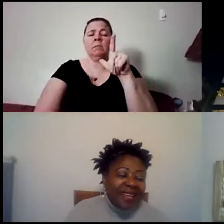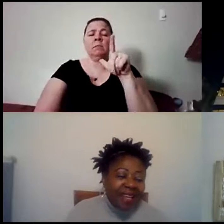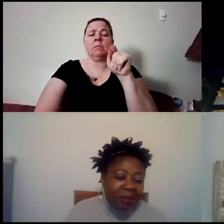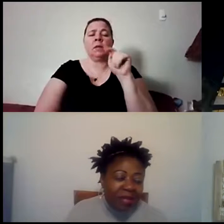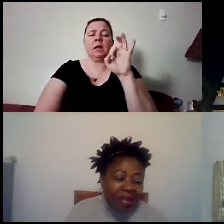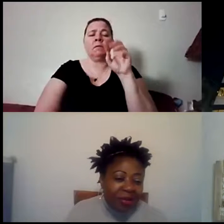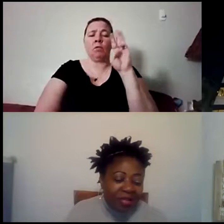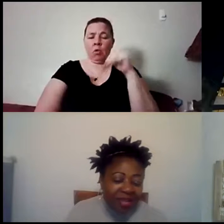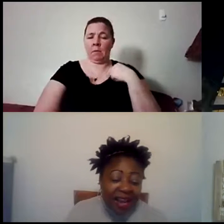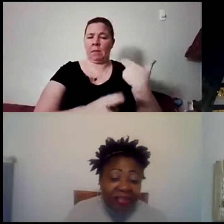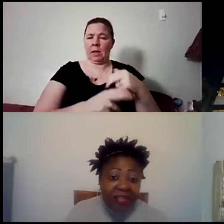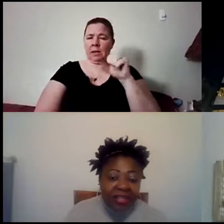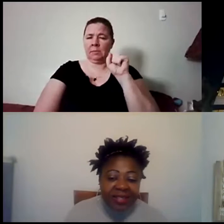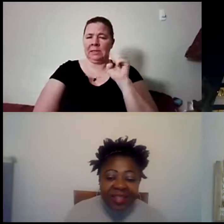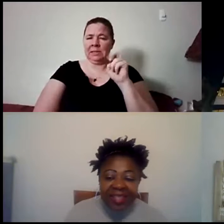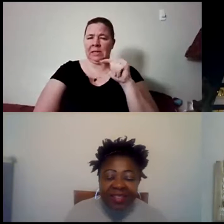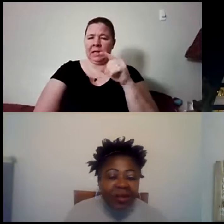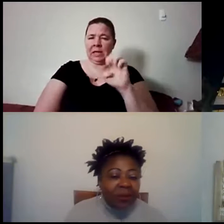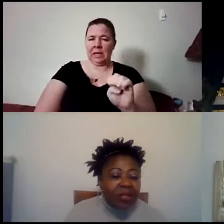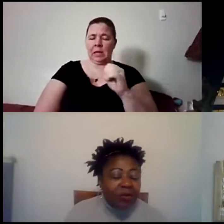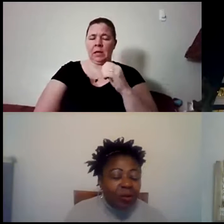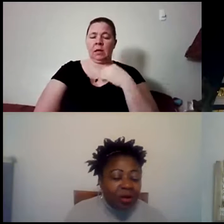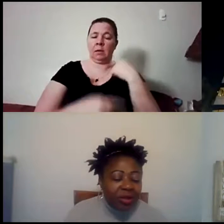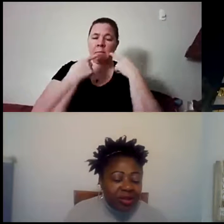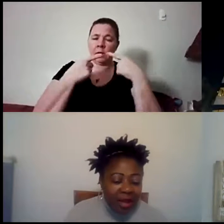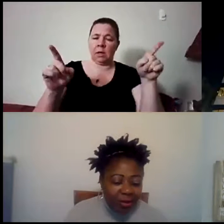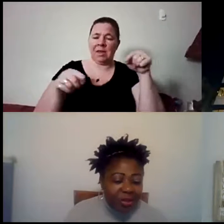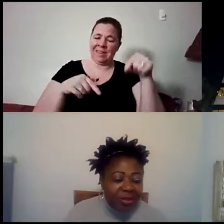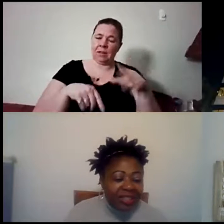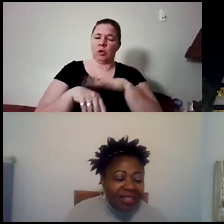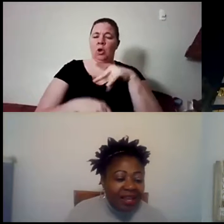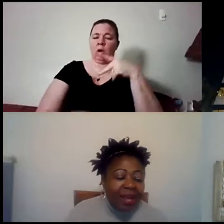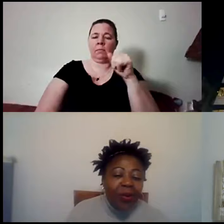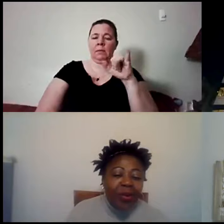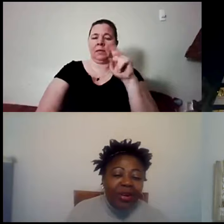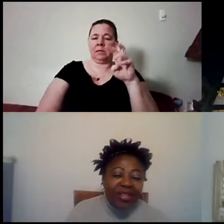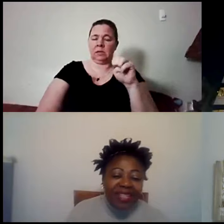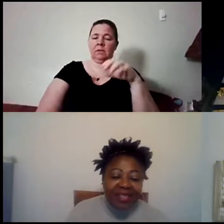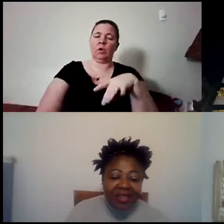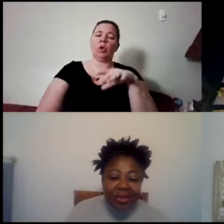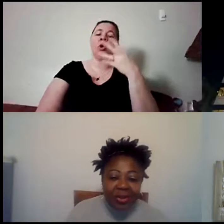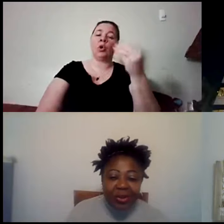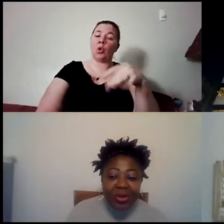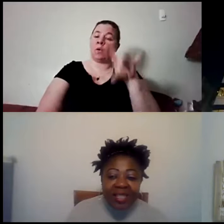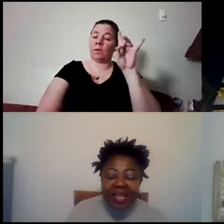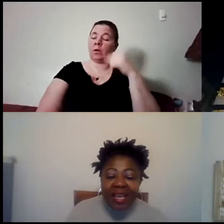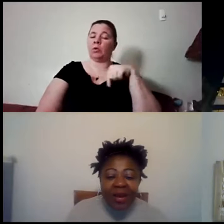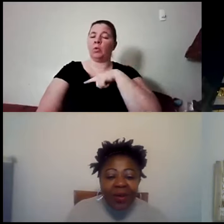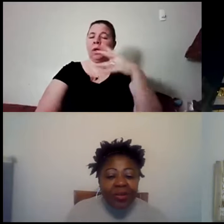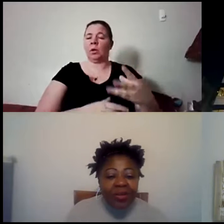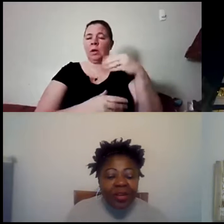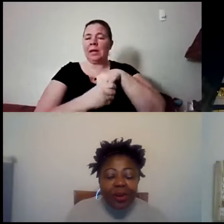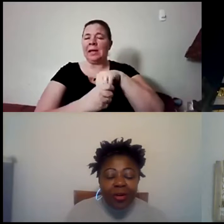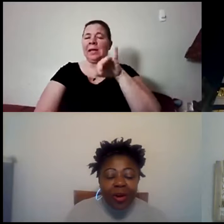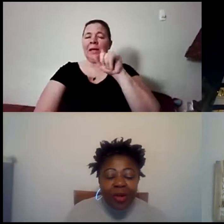is Senge. I'm the announcer, and this is Onpassive Gofounders. Our slogan is, we are in it to win it.